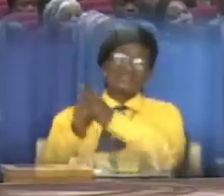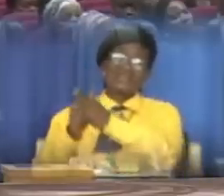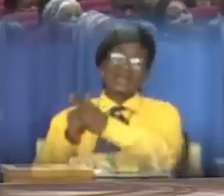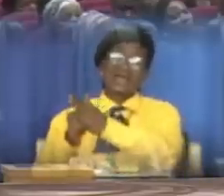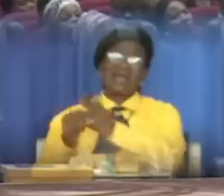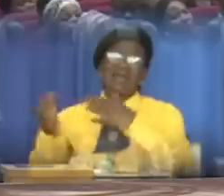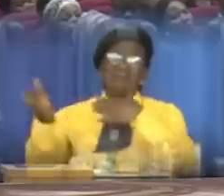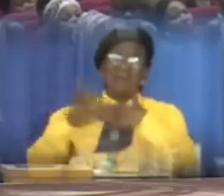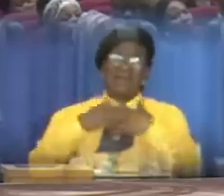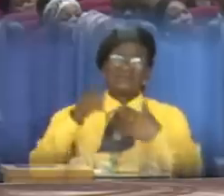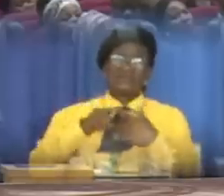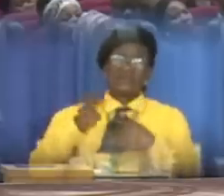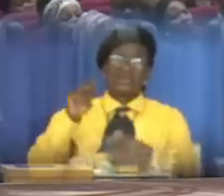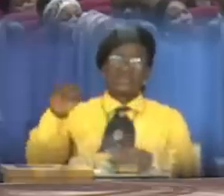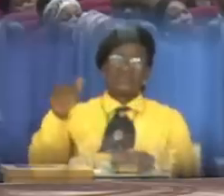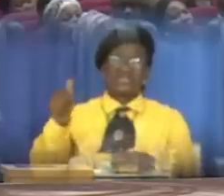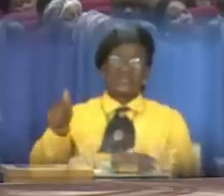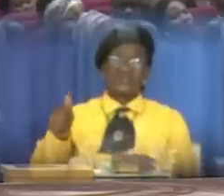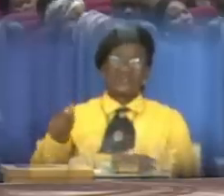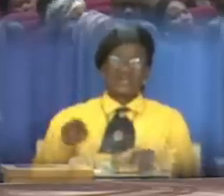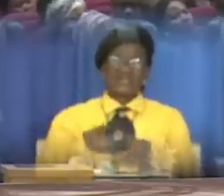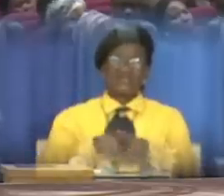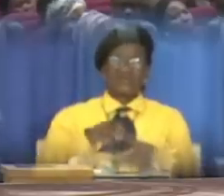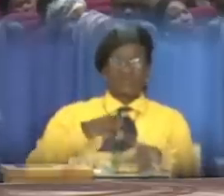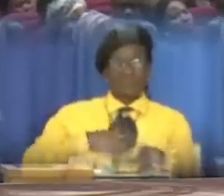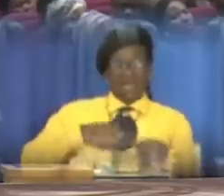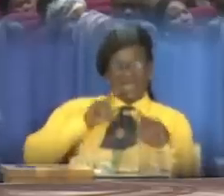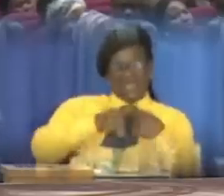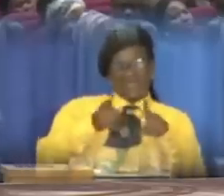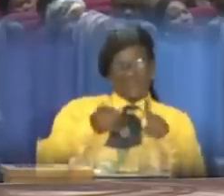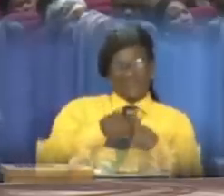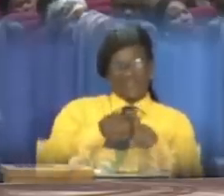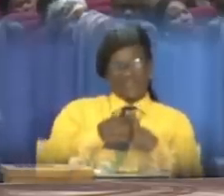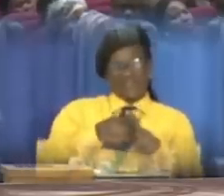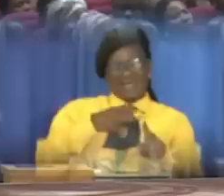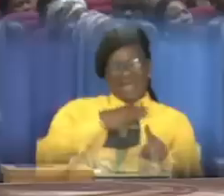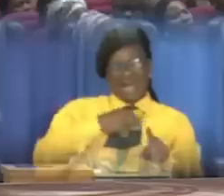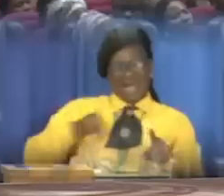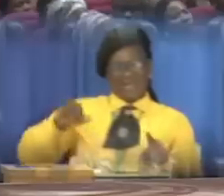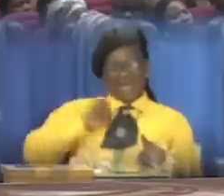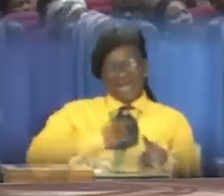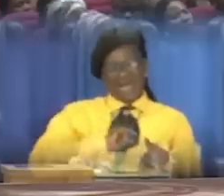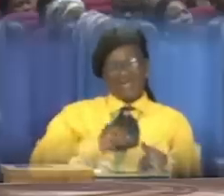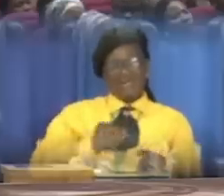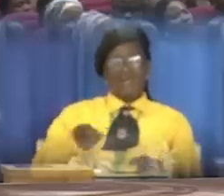So my friend and I, we were trying to interpret what he said.